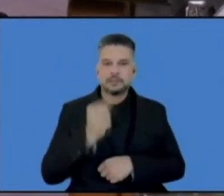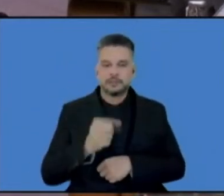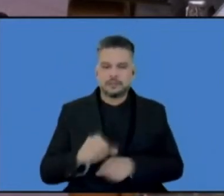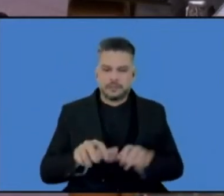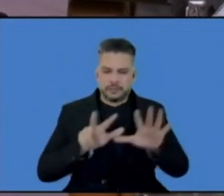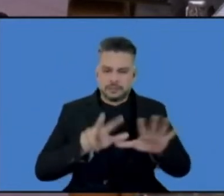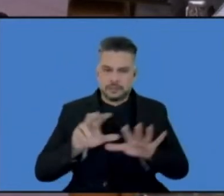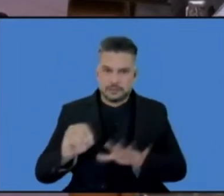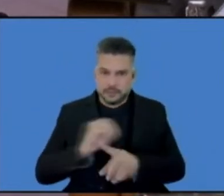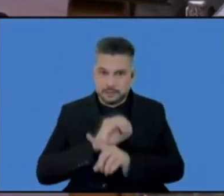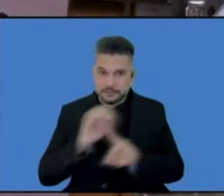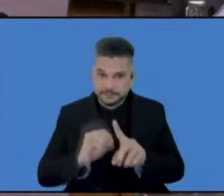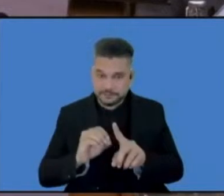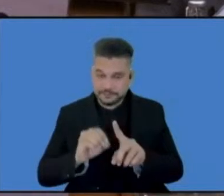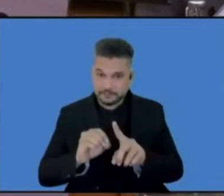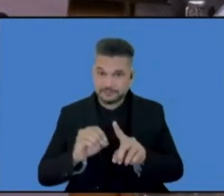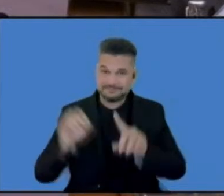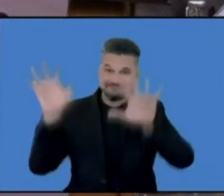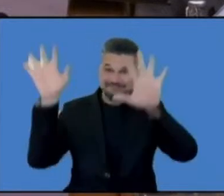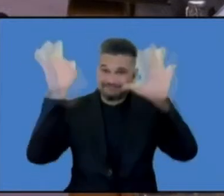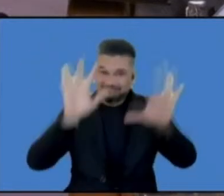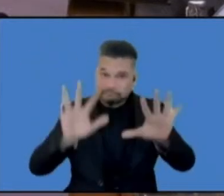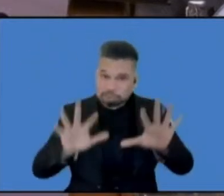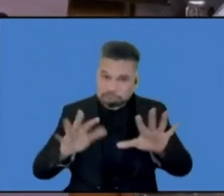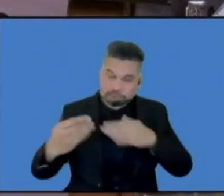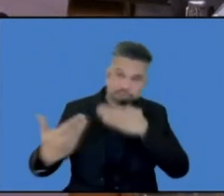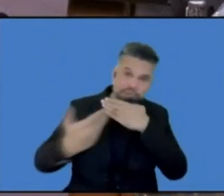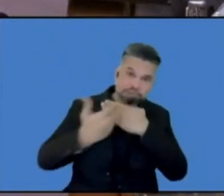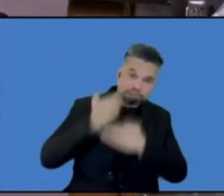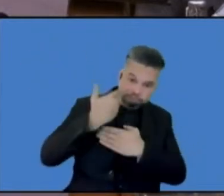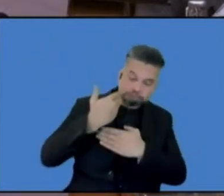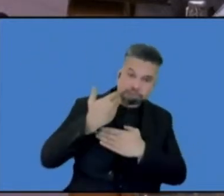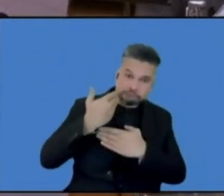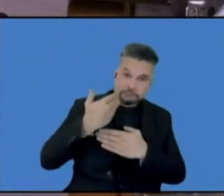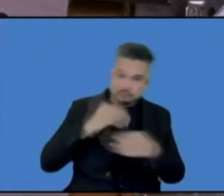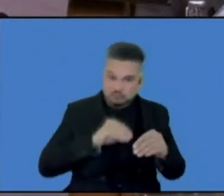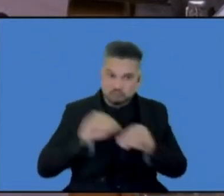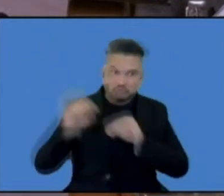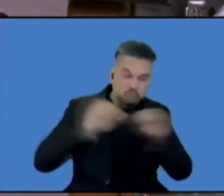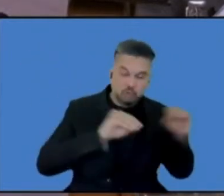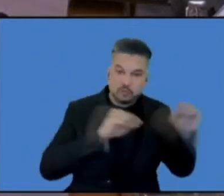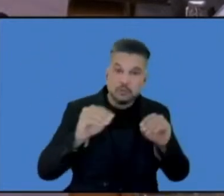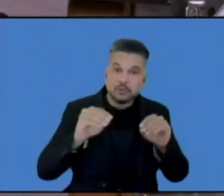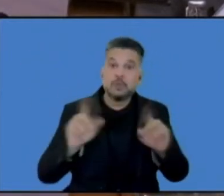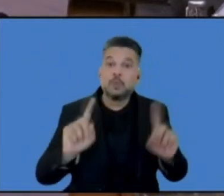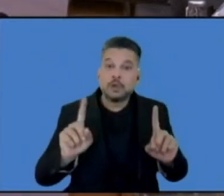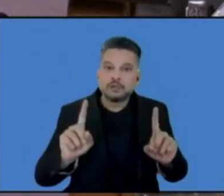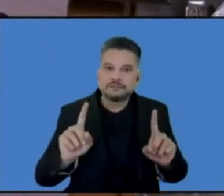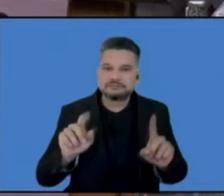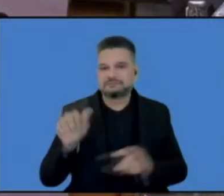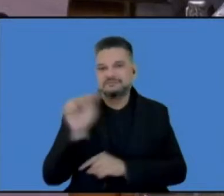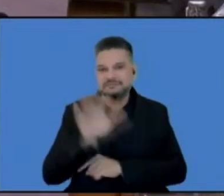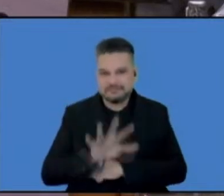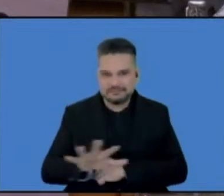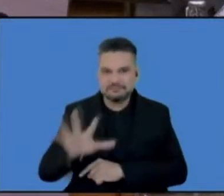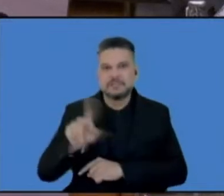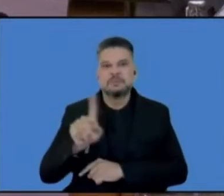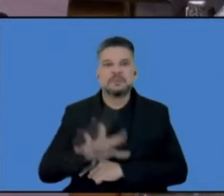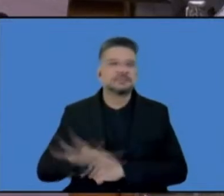all climate-induced move is in Asia Pacific. And I can go on and on and on. And